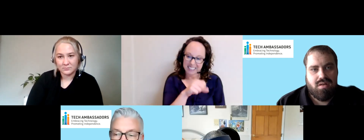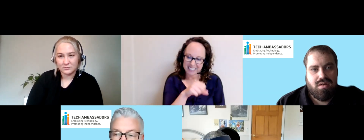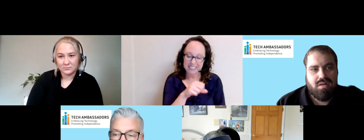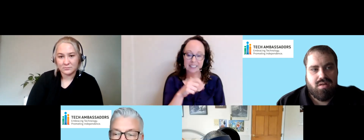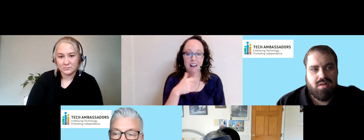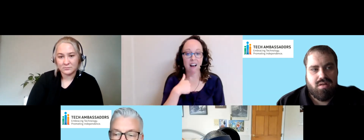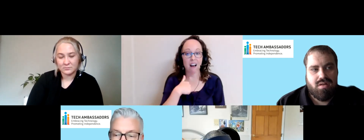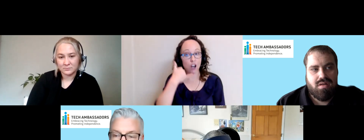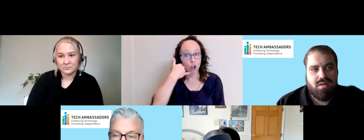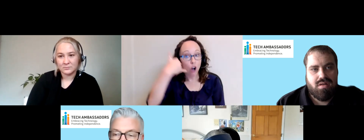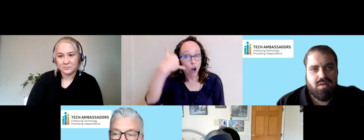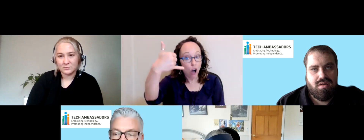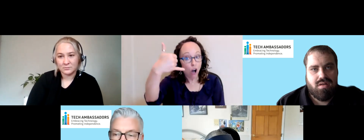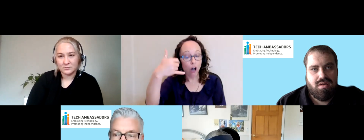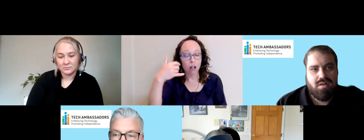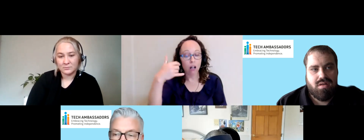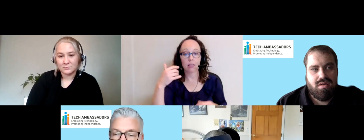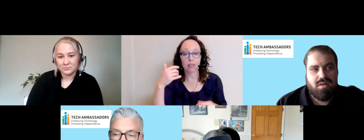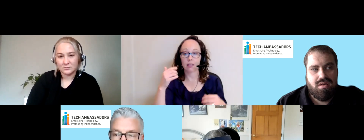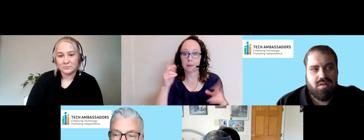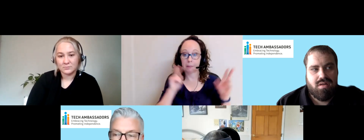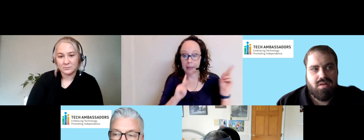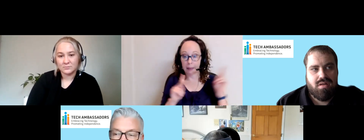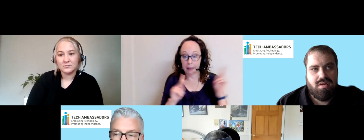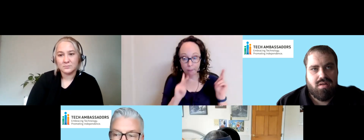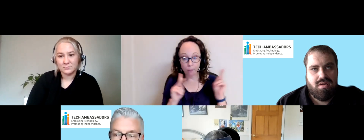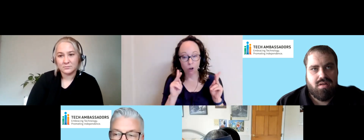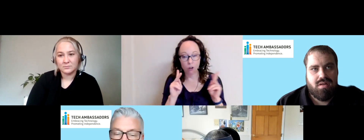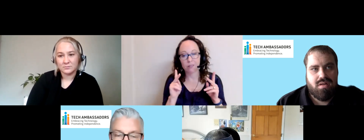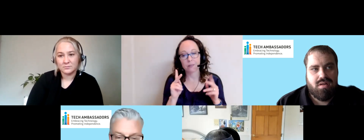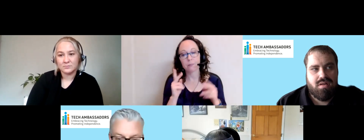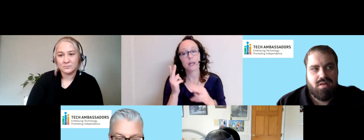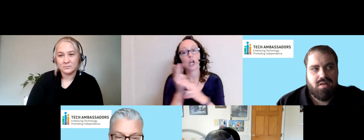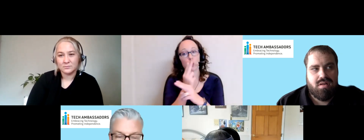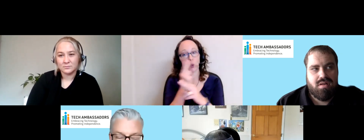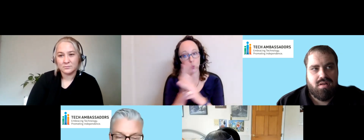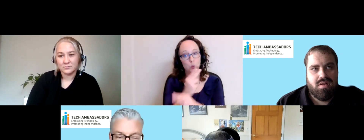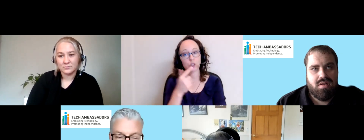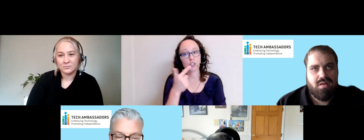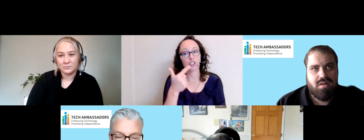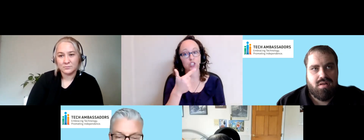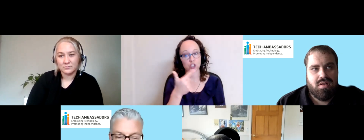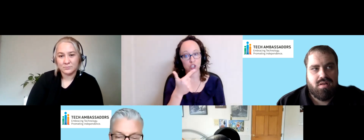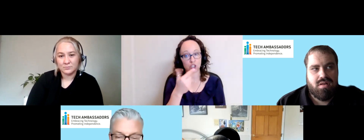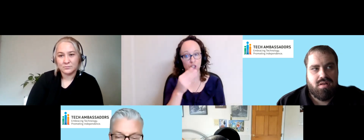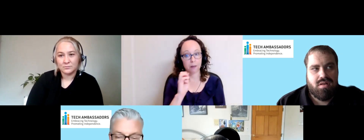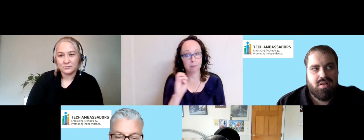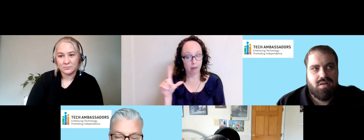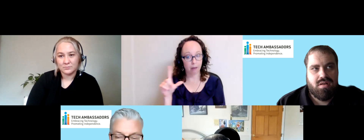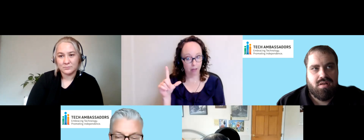I call people on Gmail, but some